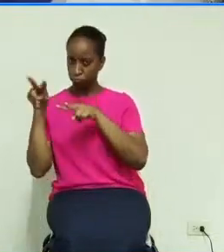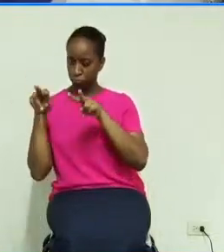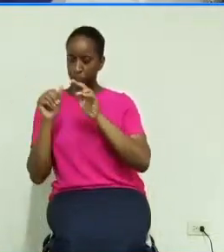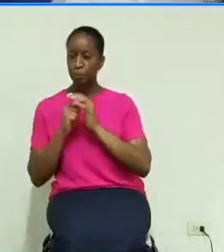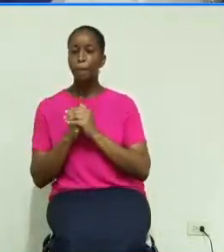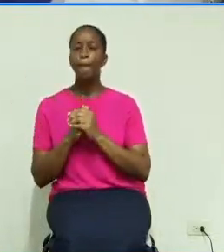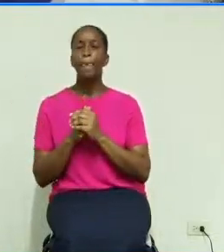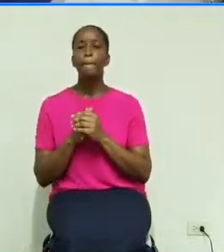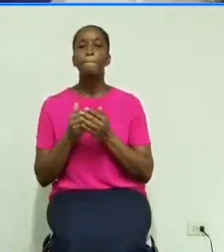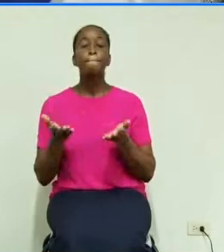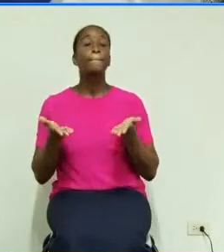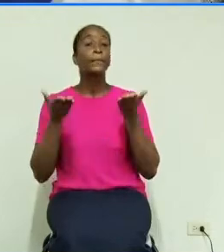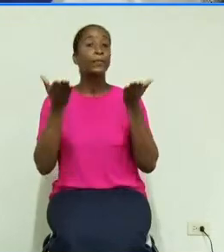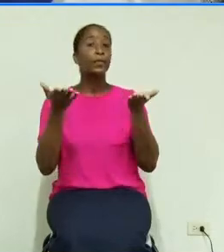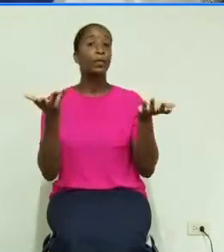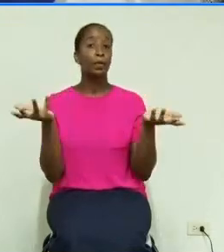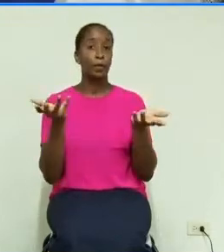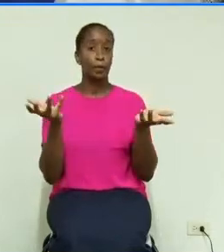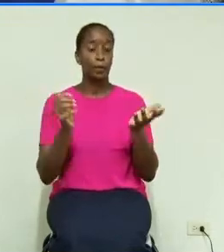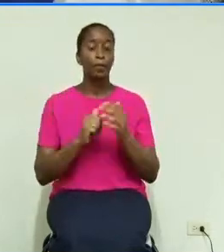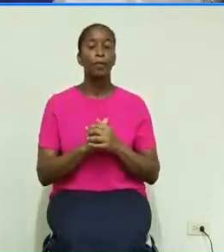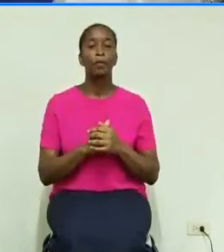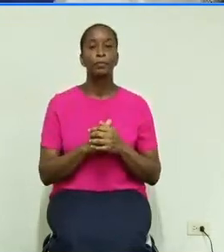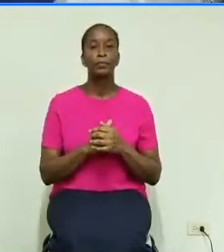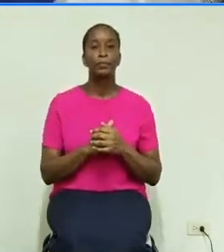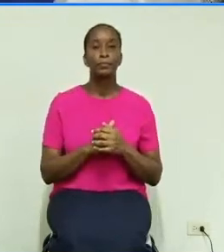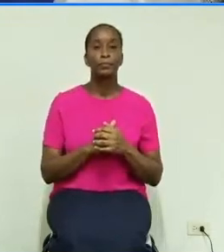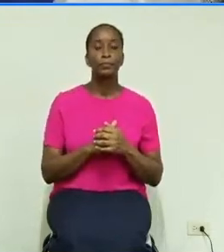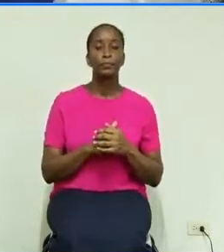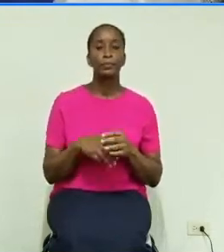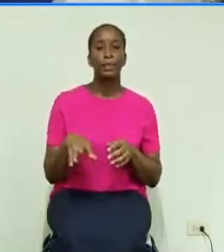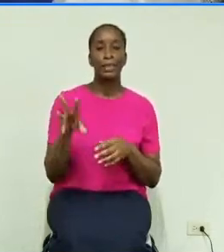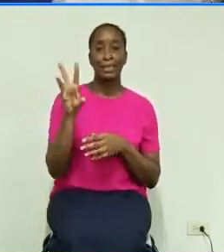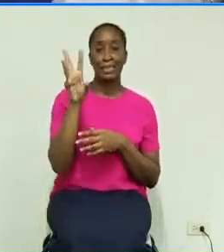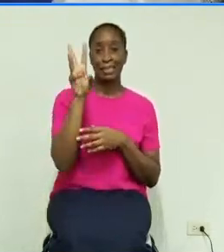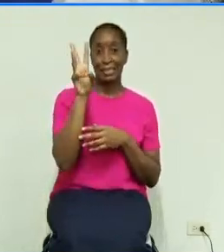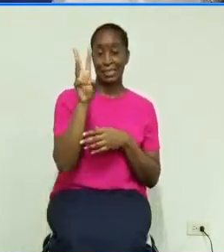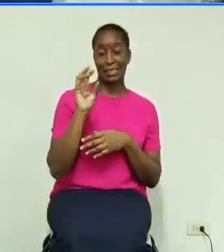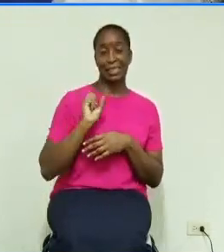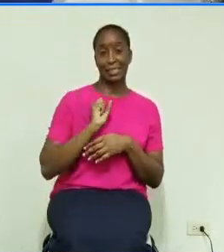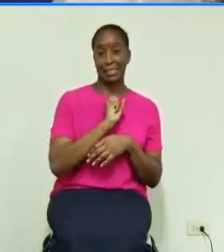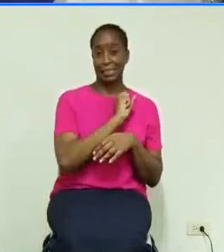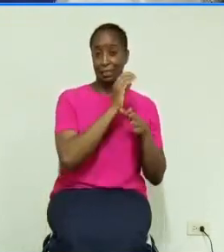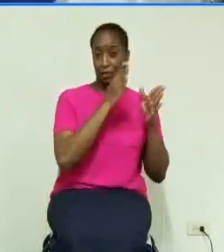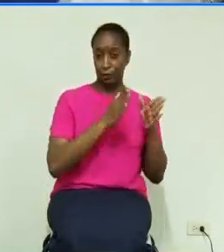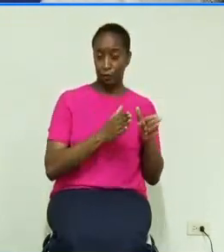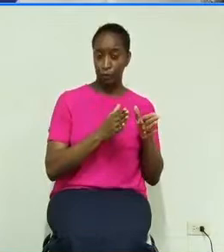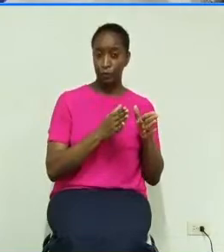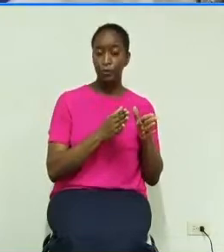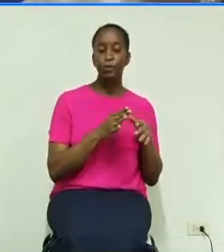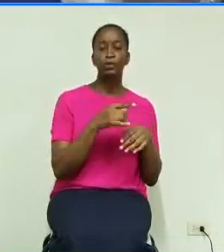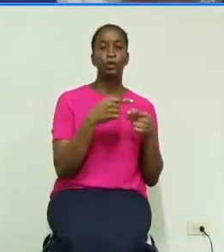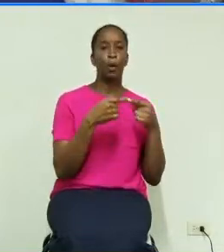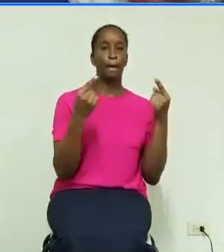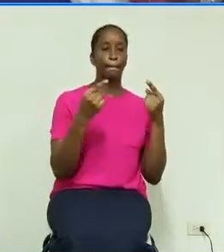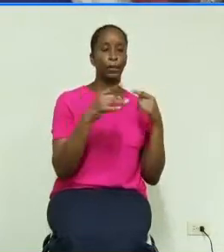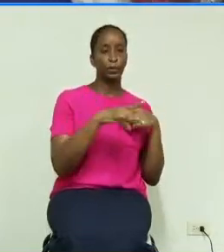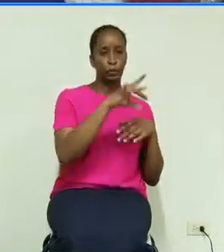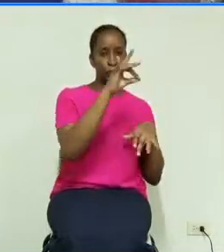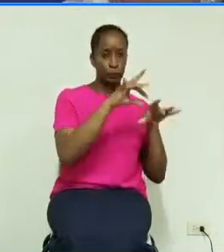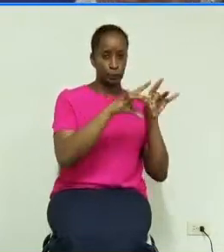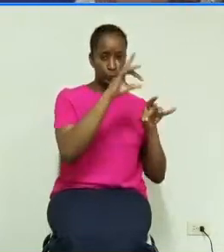6 represented by the opposition, provided they get 10% of the votes,